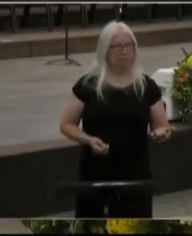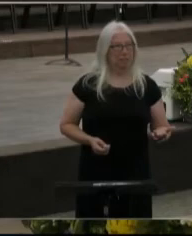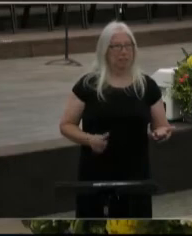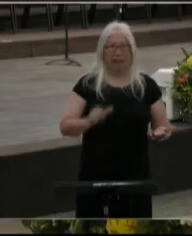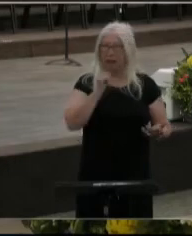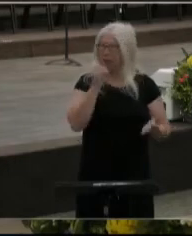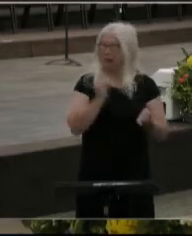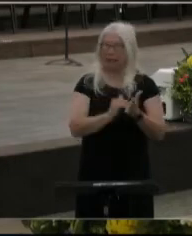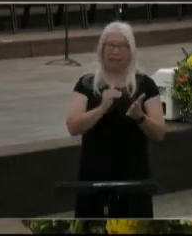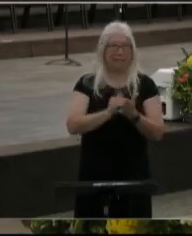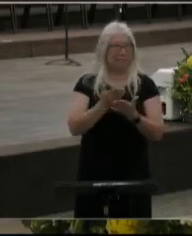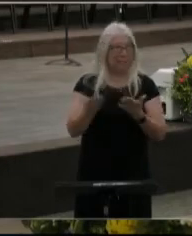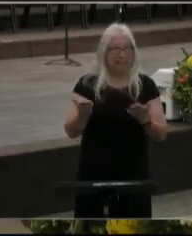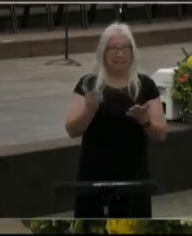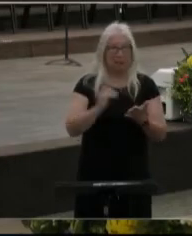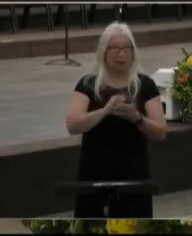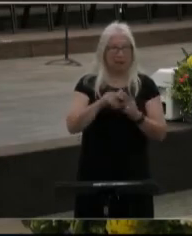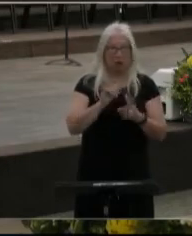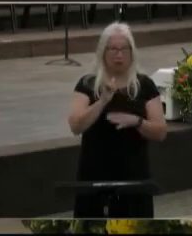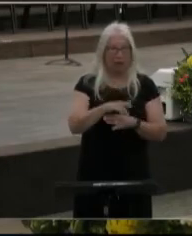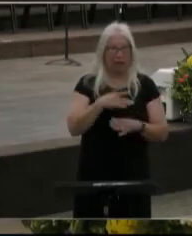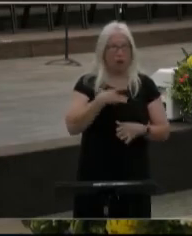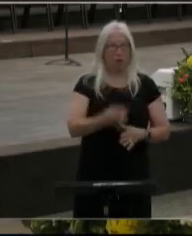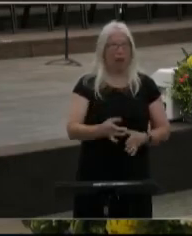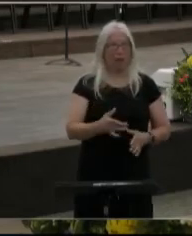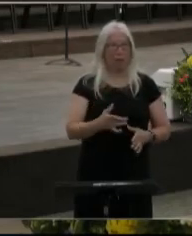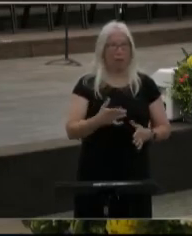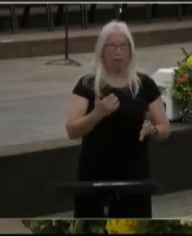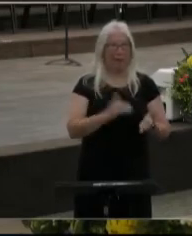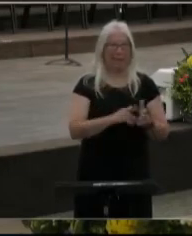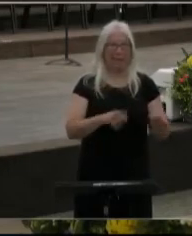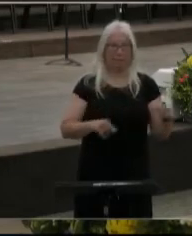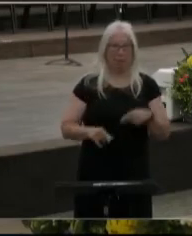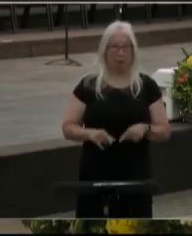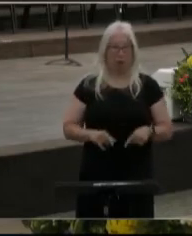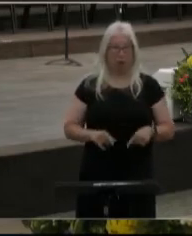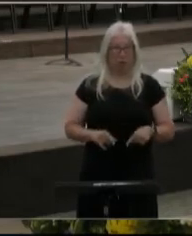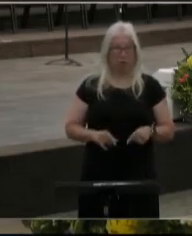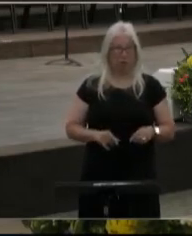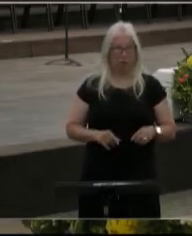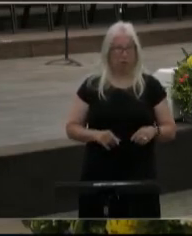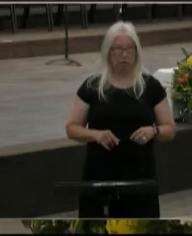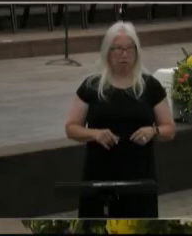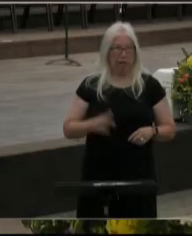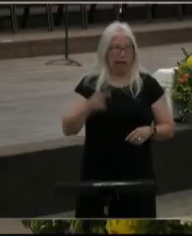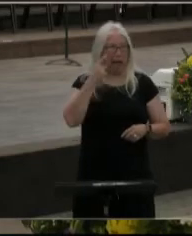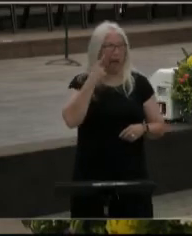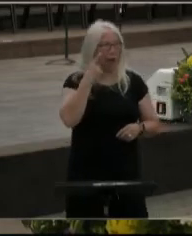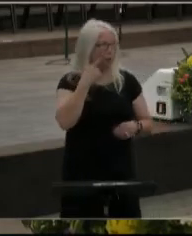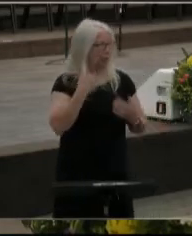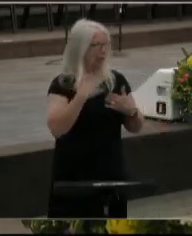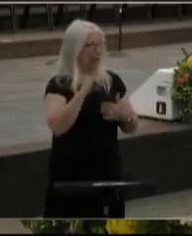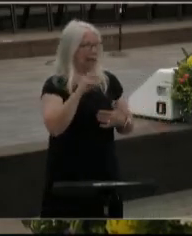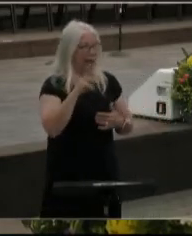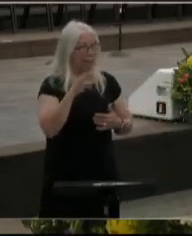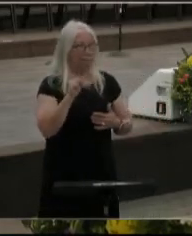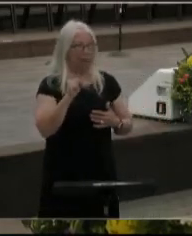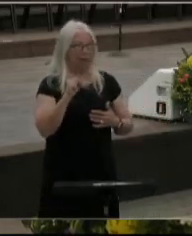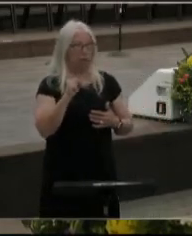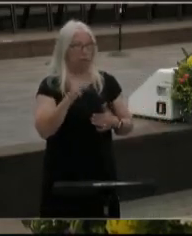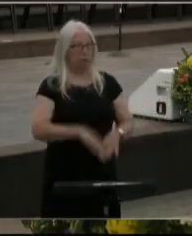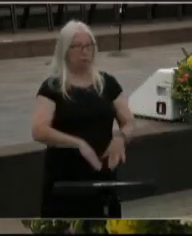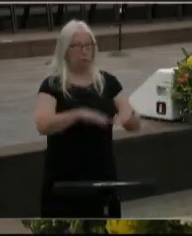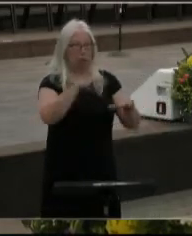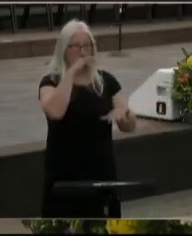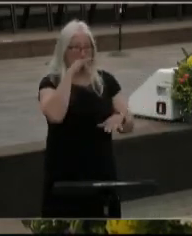I'm not against gadgets. I'm not against all that kind of, I don't like them, but I'm not against them. I don't think iPads and tablets ought to be raising